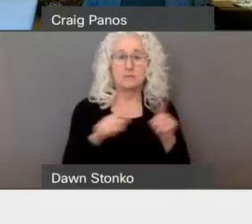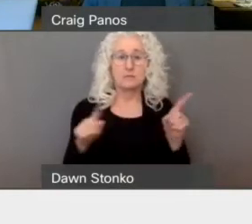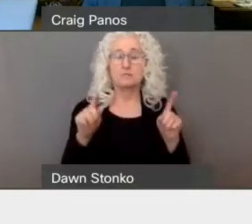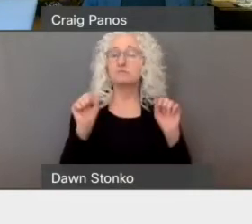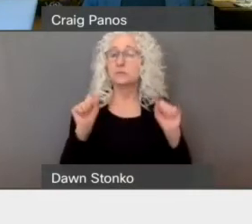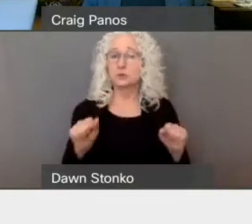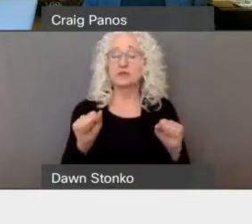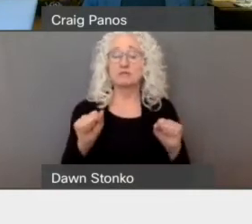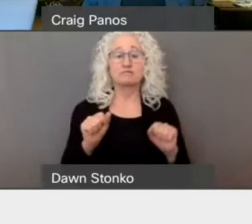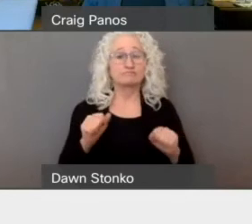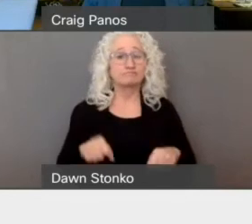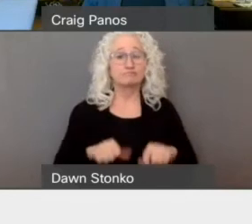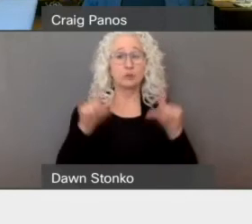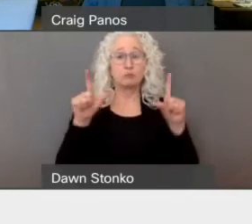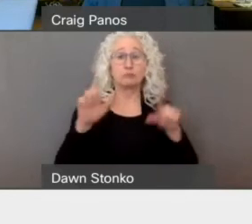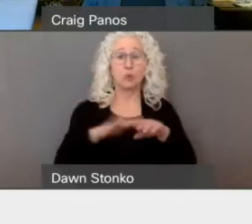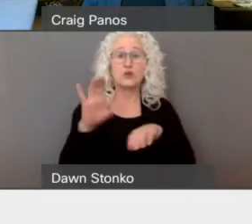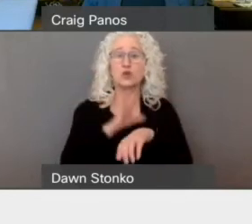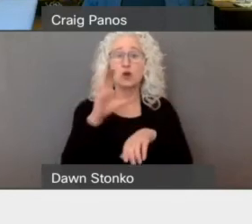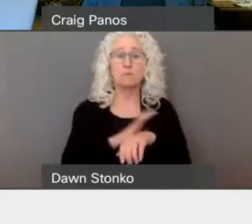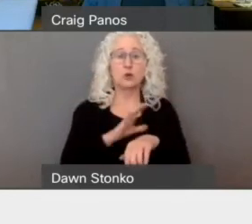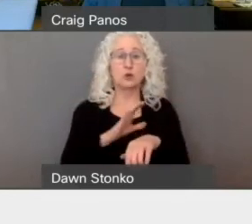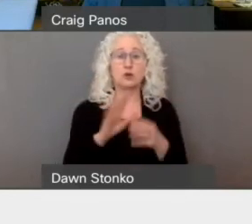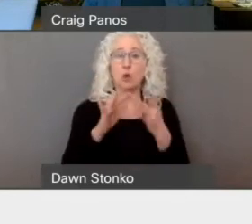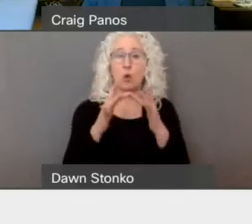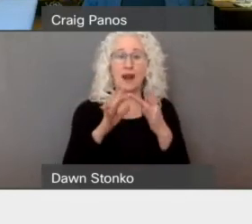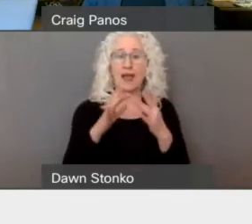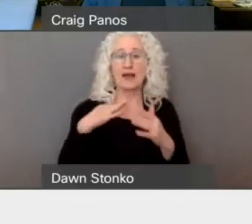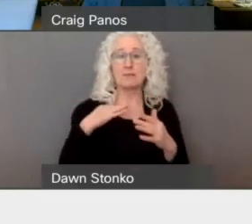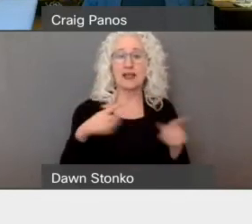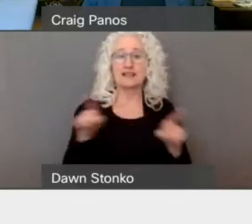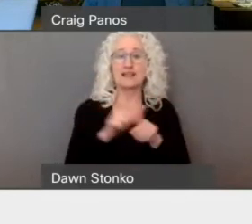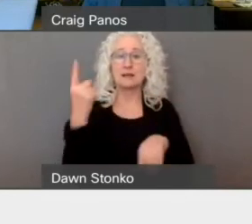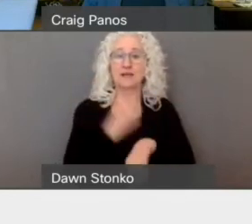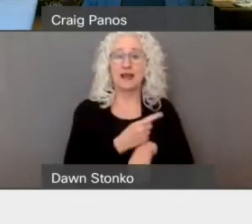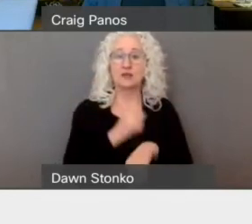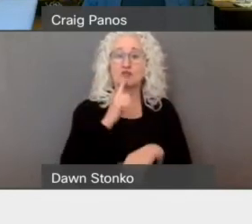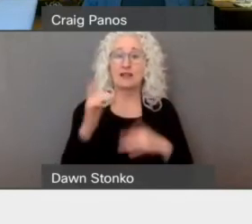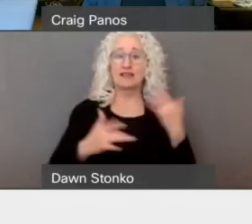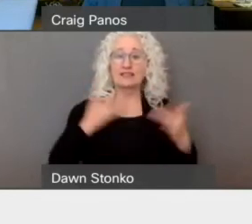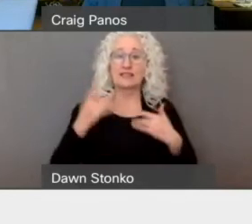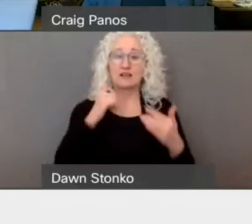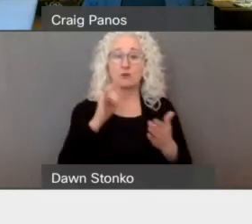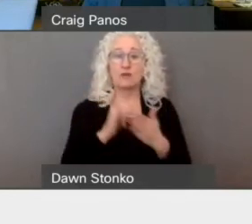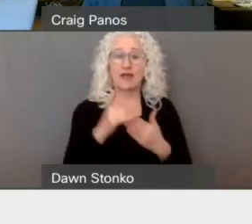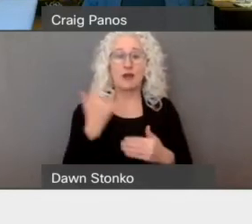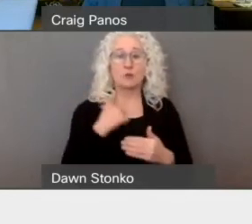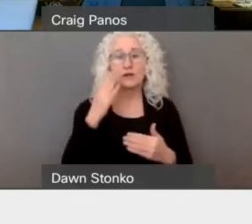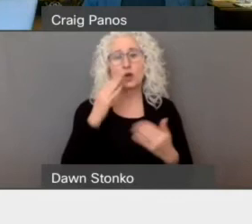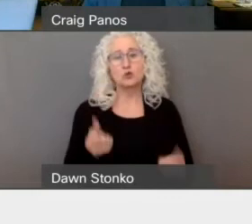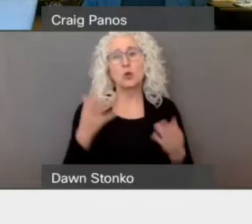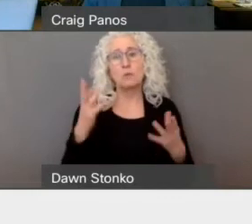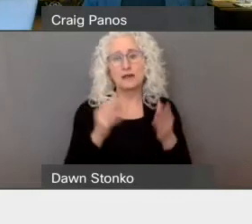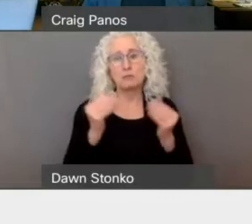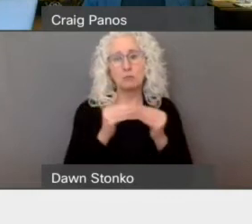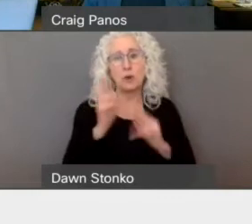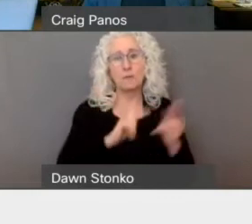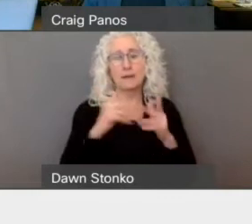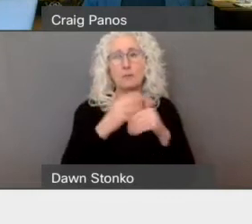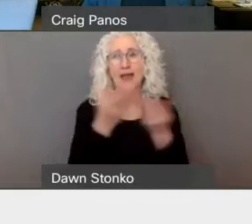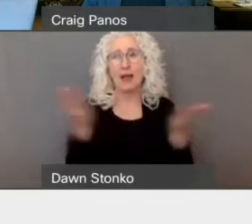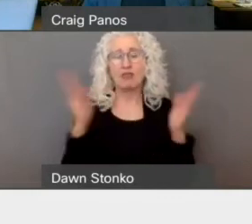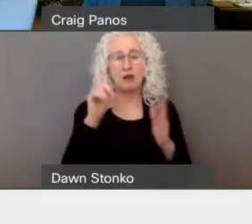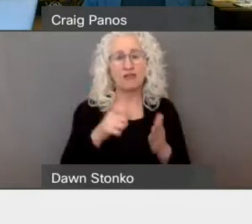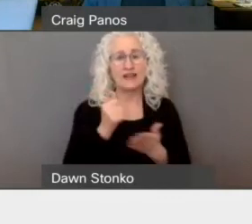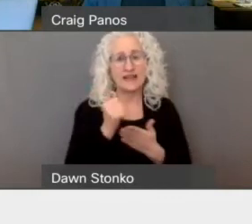go online, open up an account, and apply same day. So we're really, really excited for that because we know there's so many more people that are out there that need help.